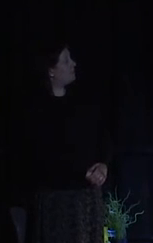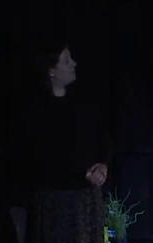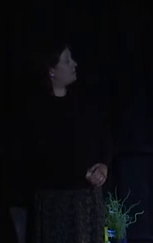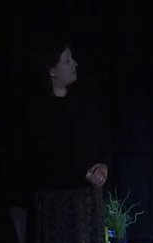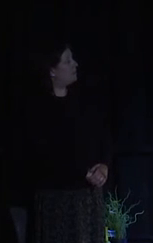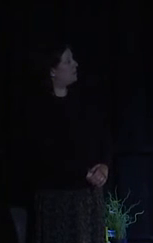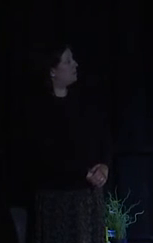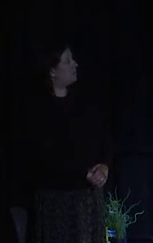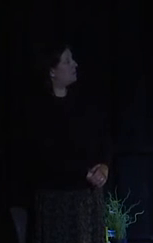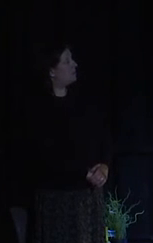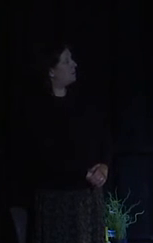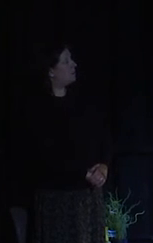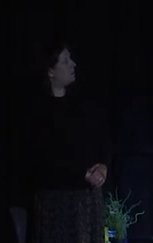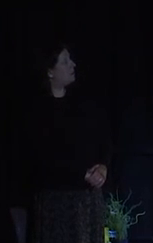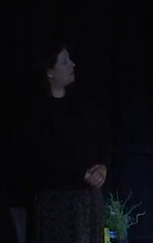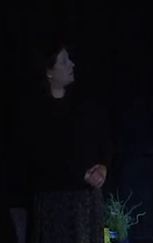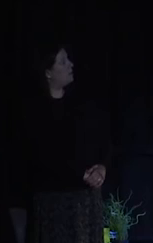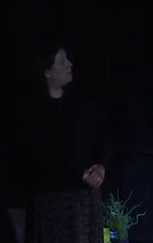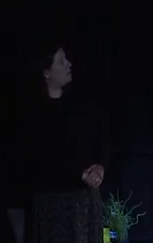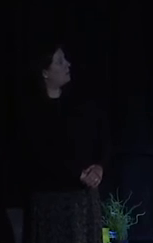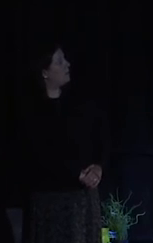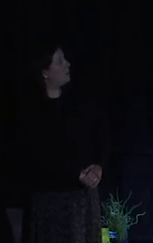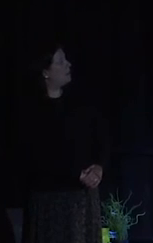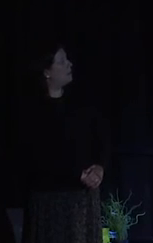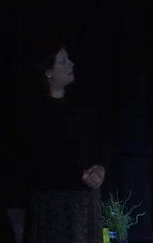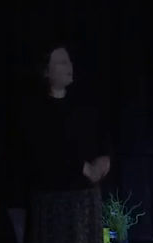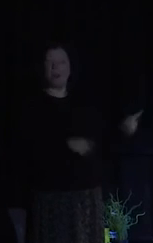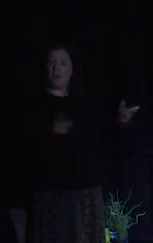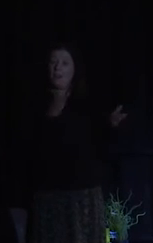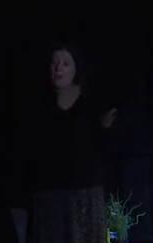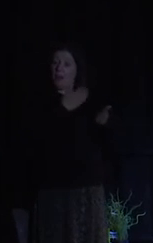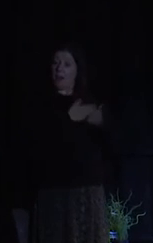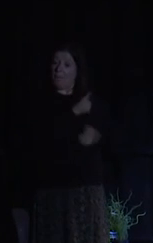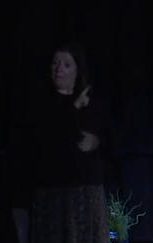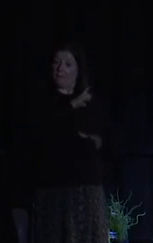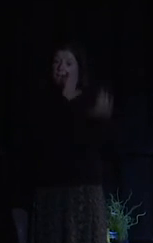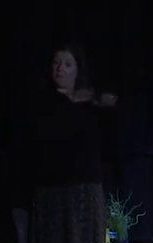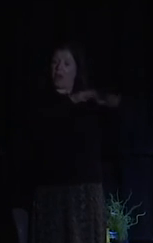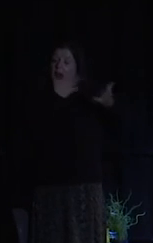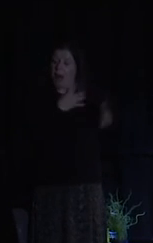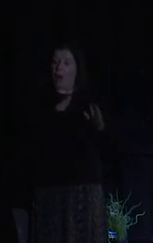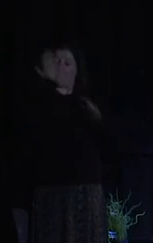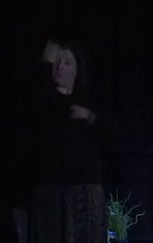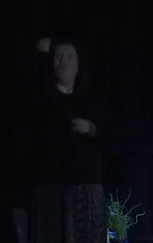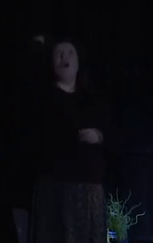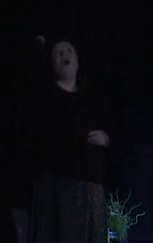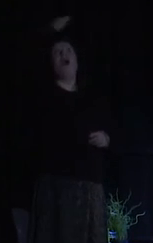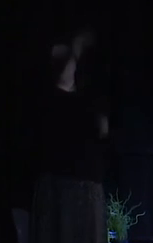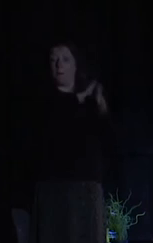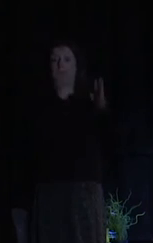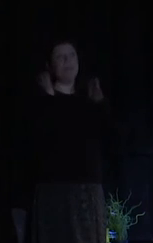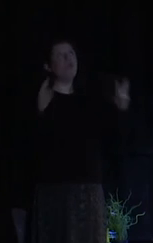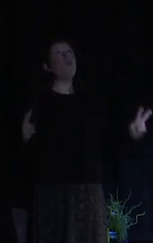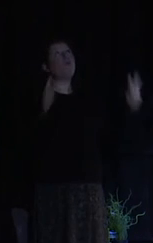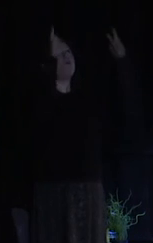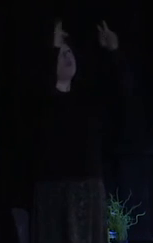Is this largely because of the street festival. It's got a mirror over one of the squares, so you can watch the parade upside down. A